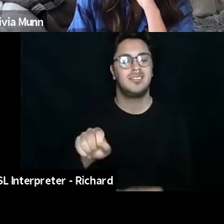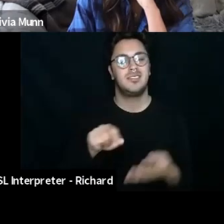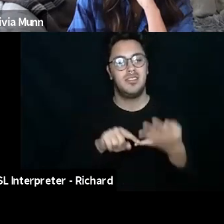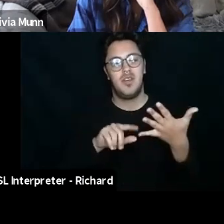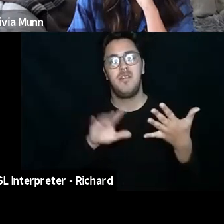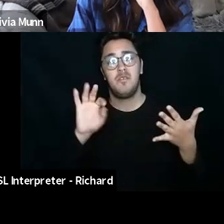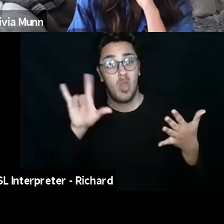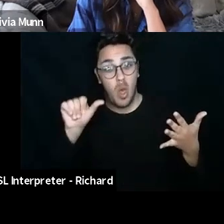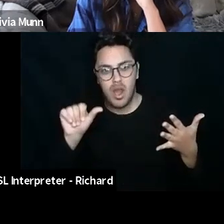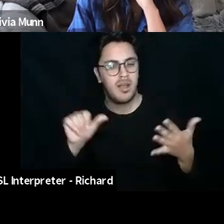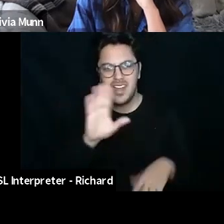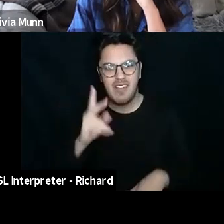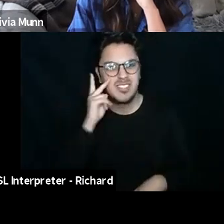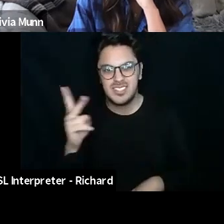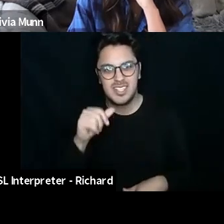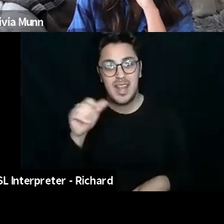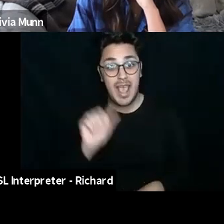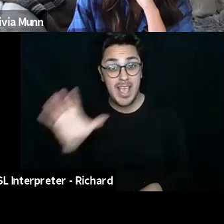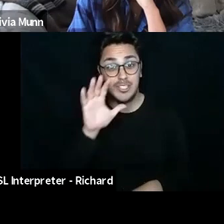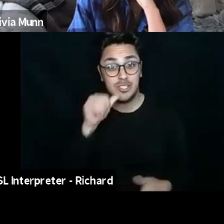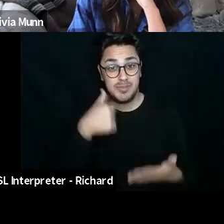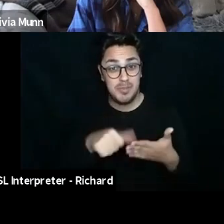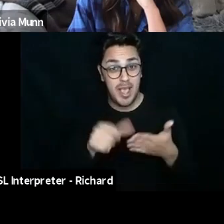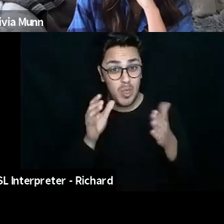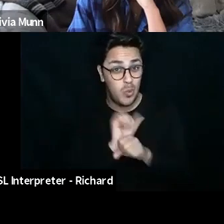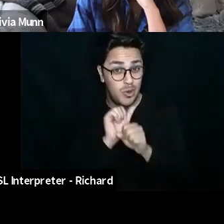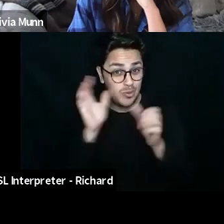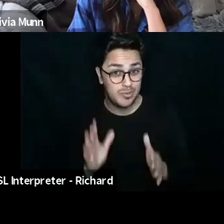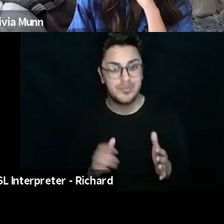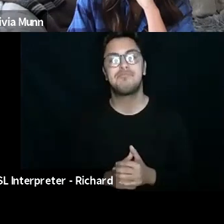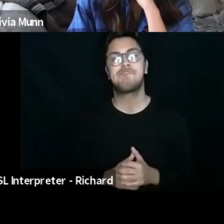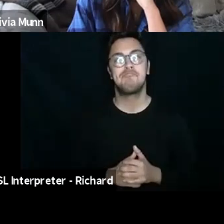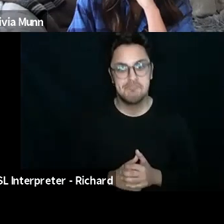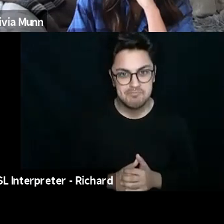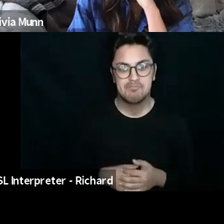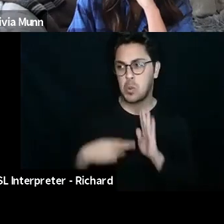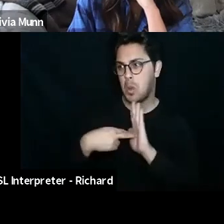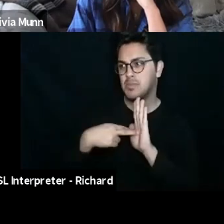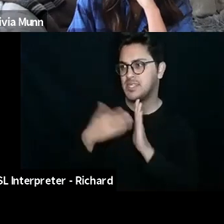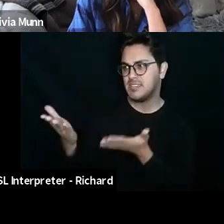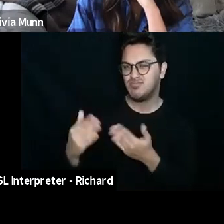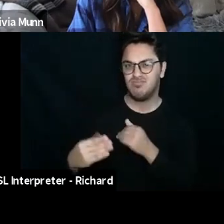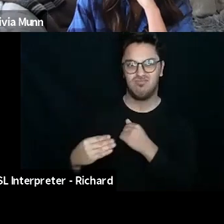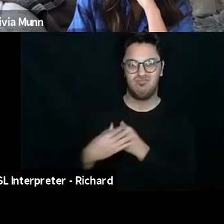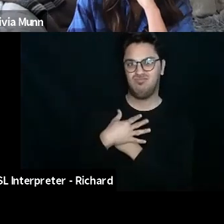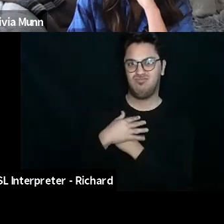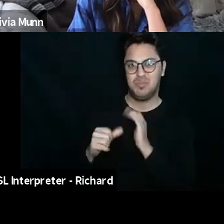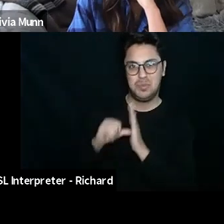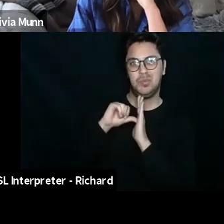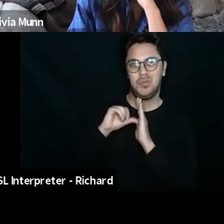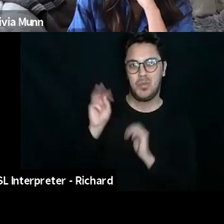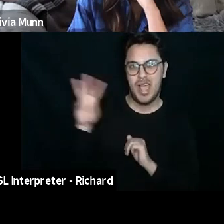before. So to me, representation that way, it had such a big impact on me. Imagine if that was in the